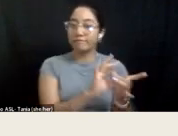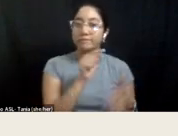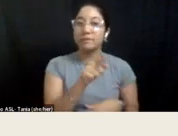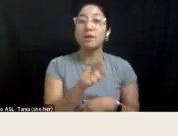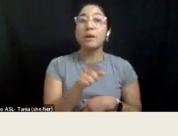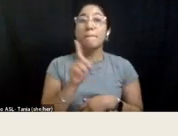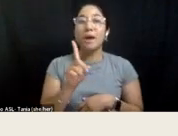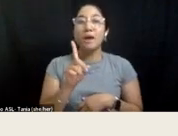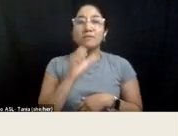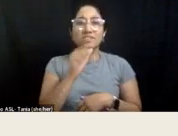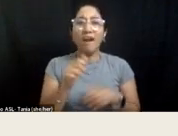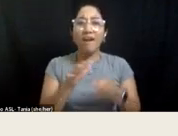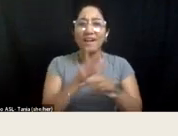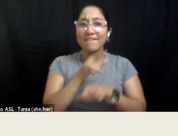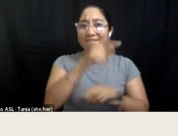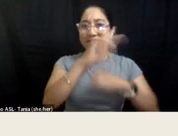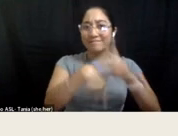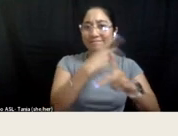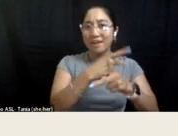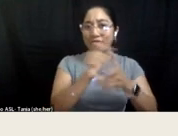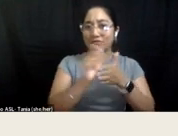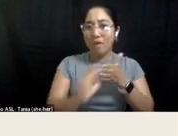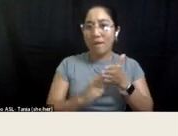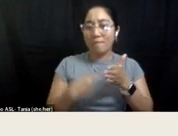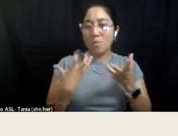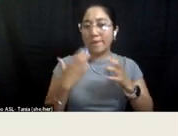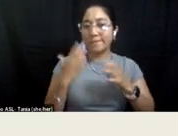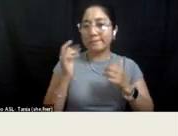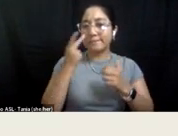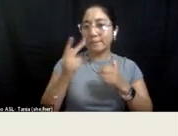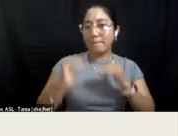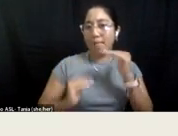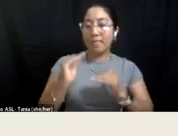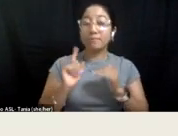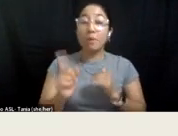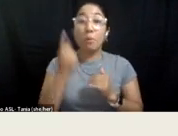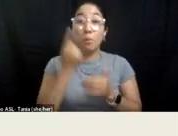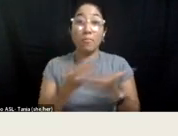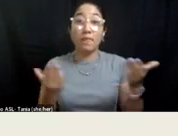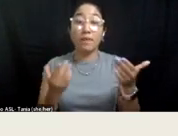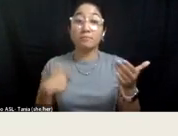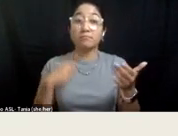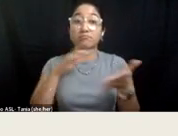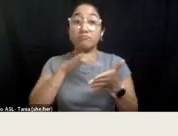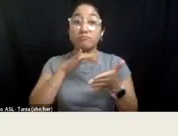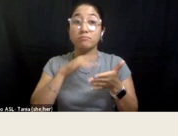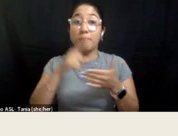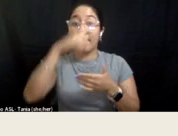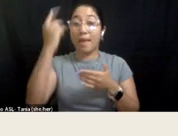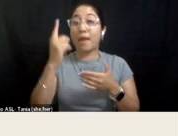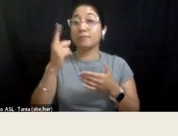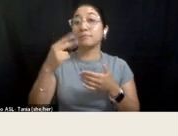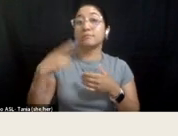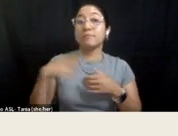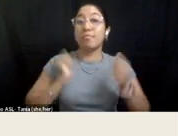they're character driven and it's joy and community focus. One of the biggest things is on the collective. I studied Black theater history in the 1970s, and we think